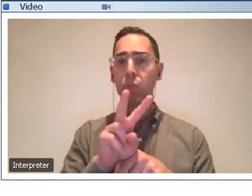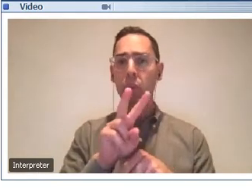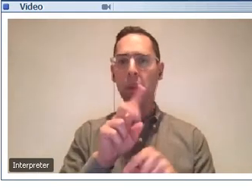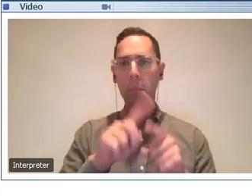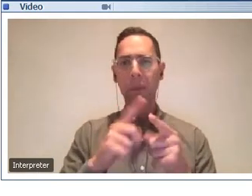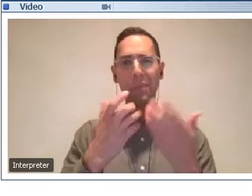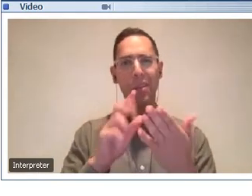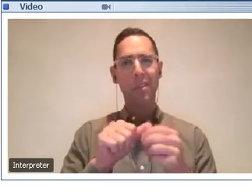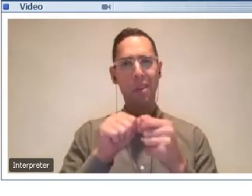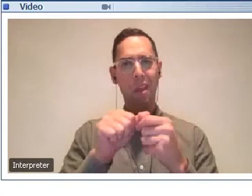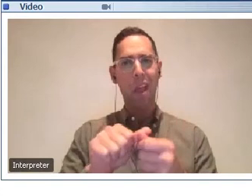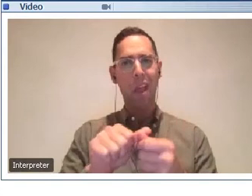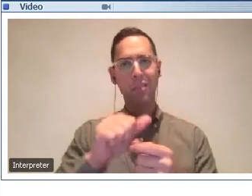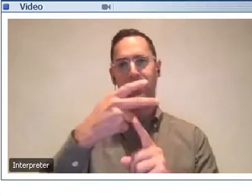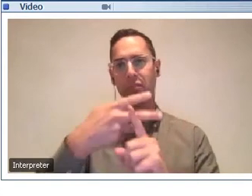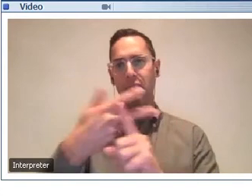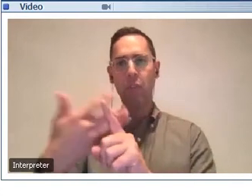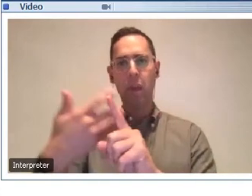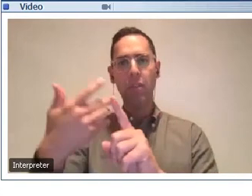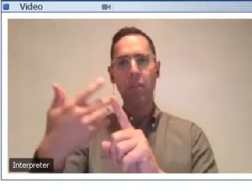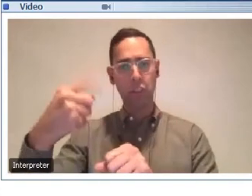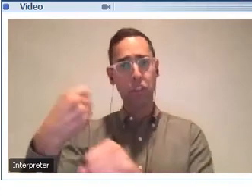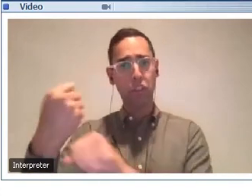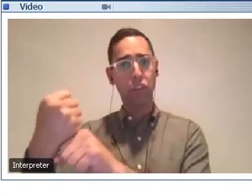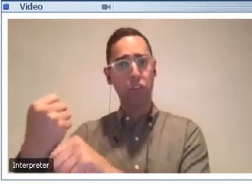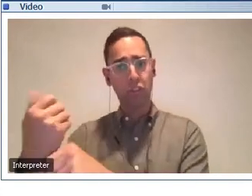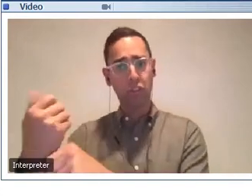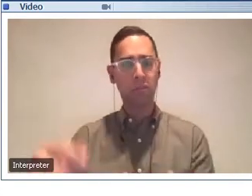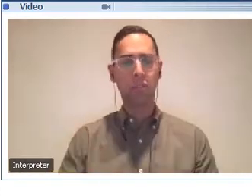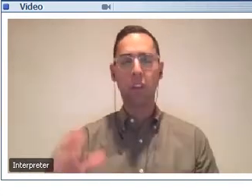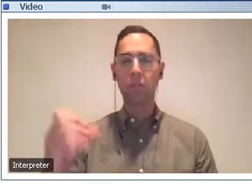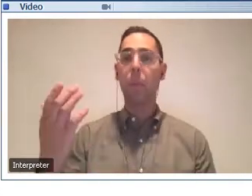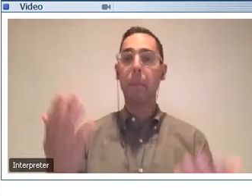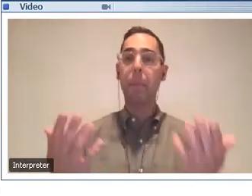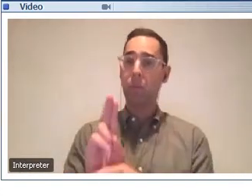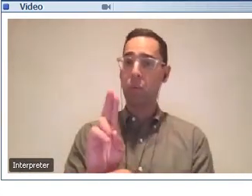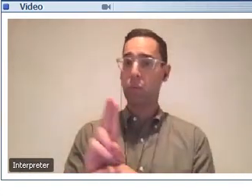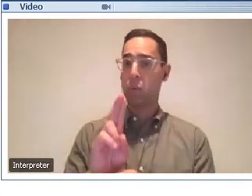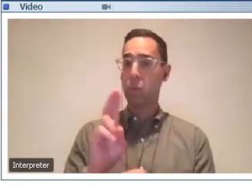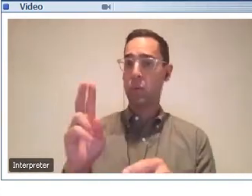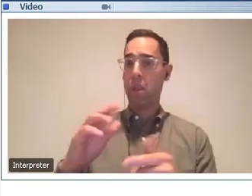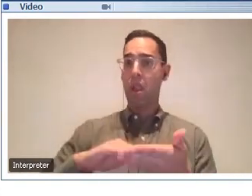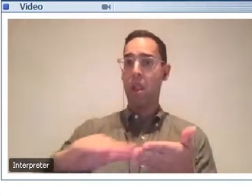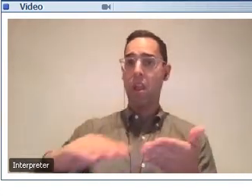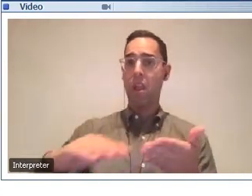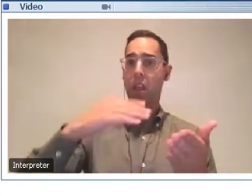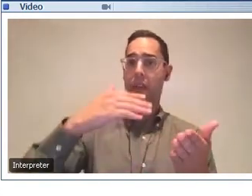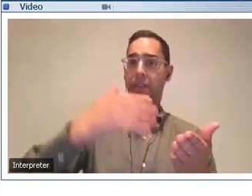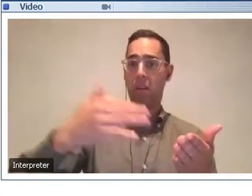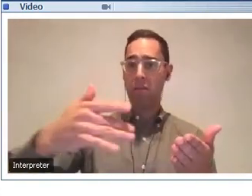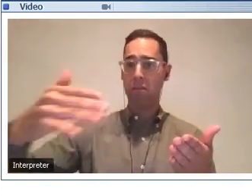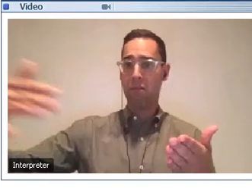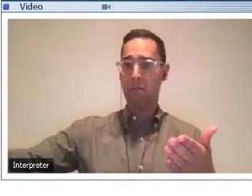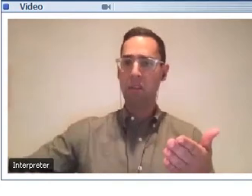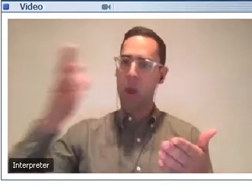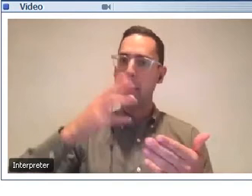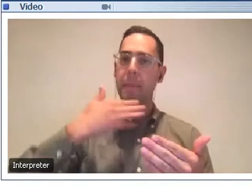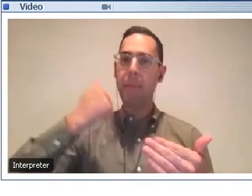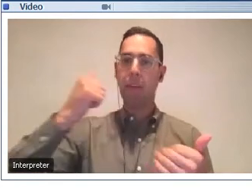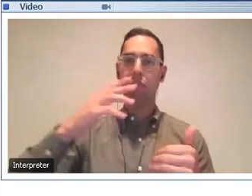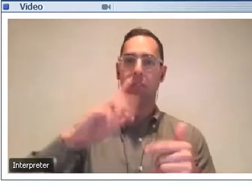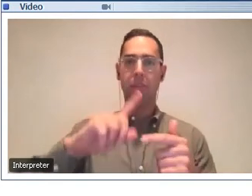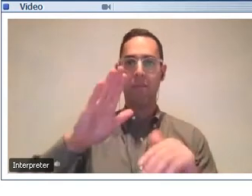positive outcomes to be able to take leave intermittently rather than having to take the leave all at one time.